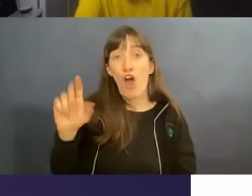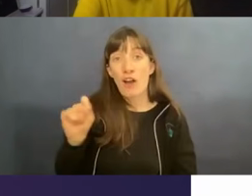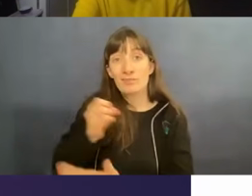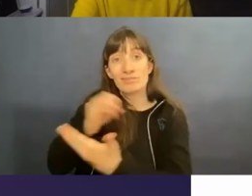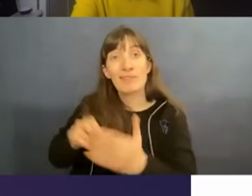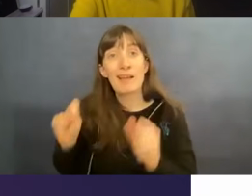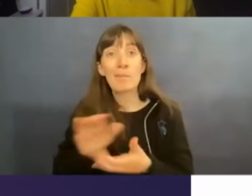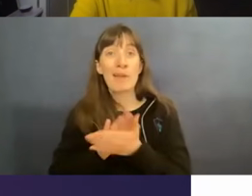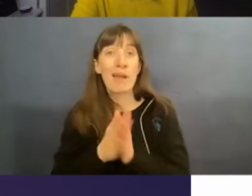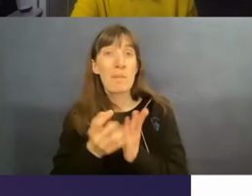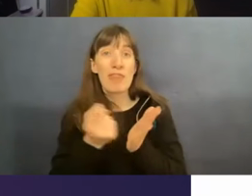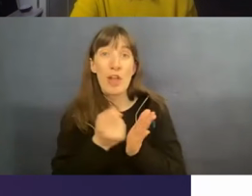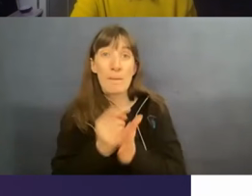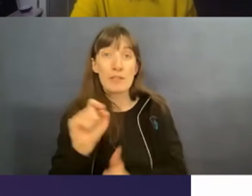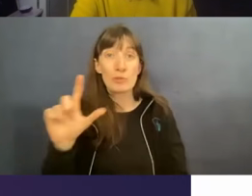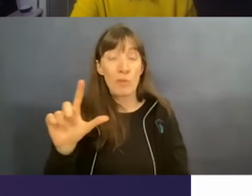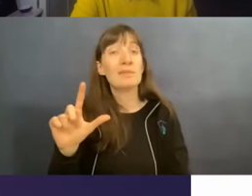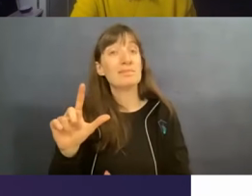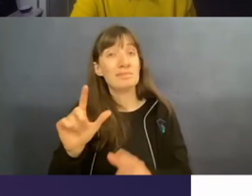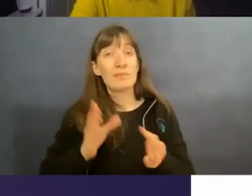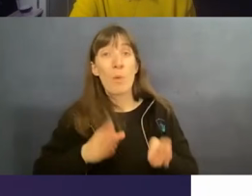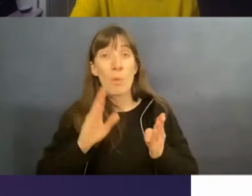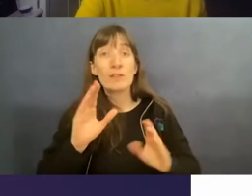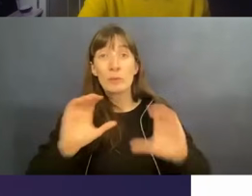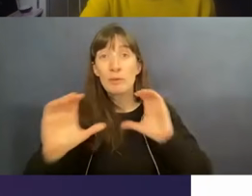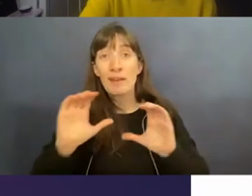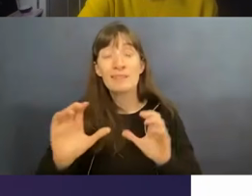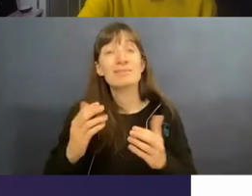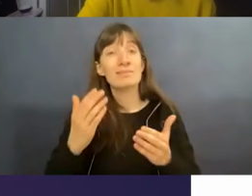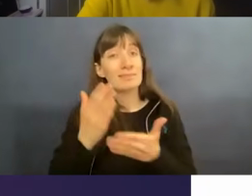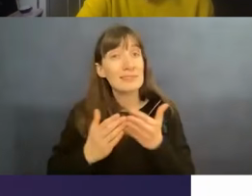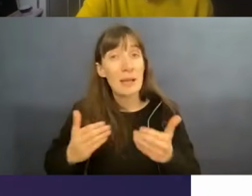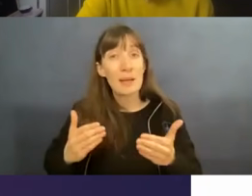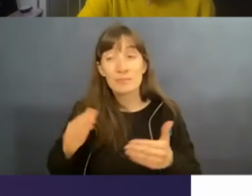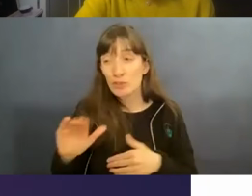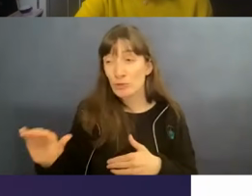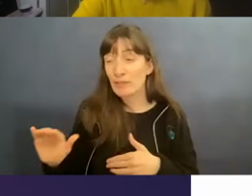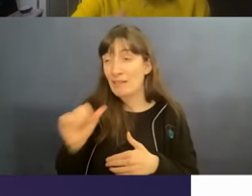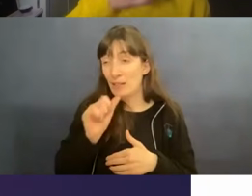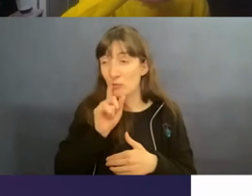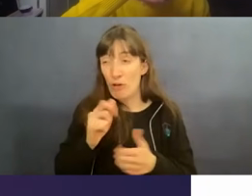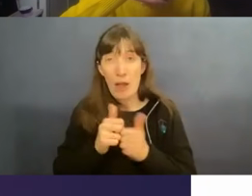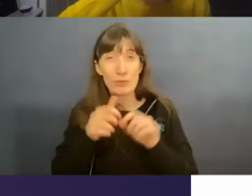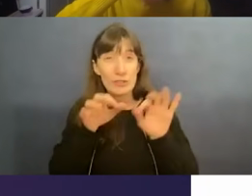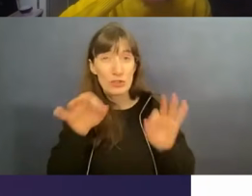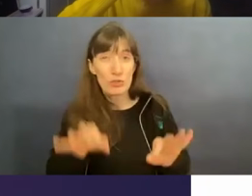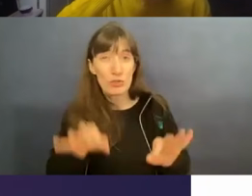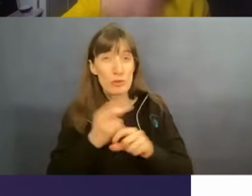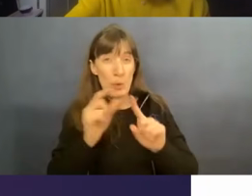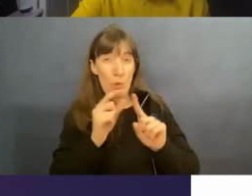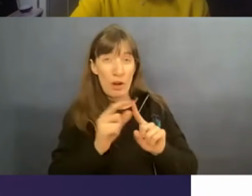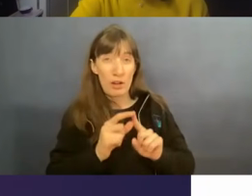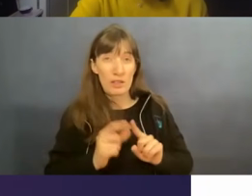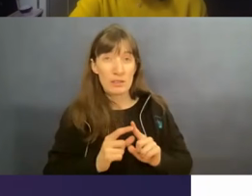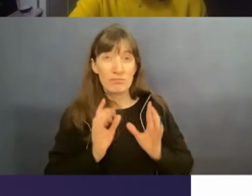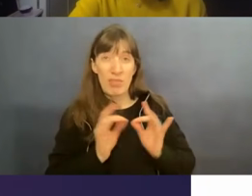of communicating, because some children, don't really know how to describe that using their words. And so sometimes they can describe it